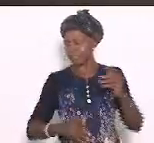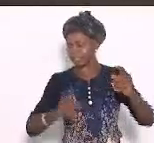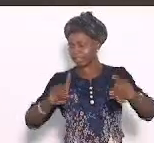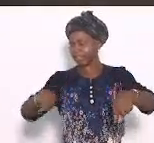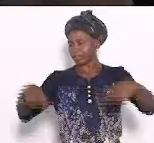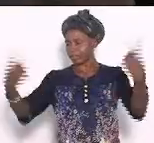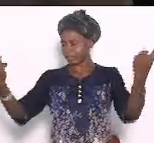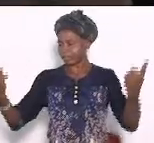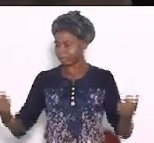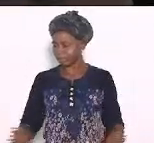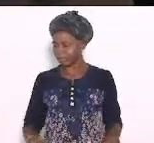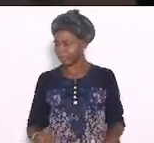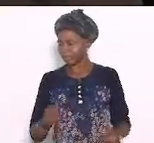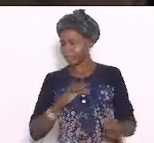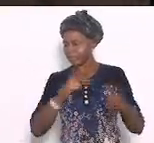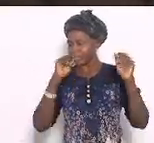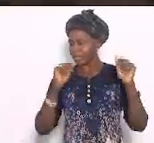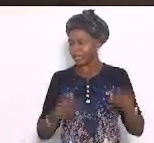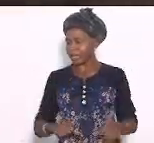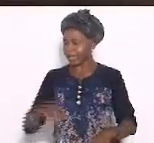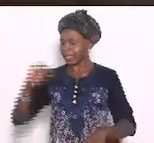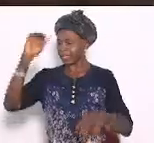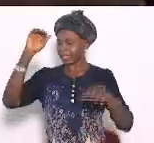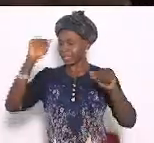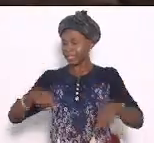pray I can